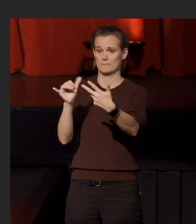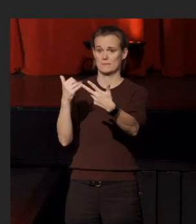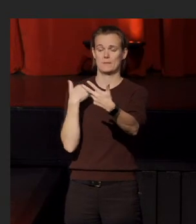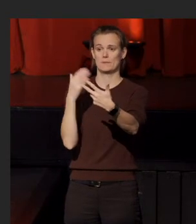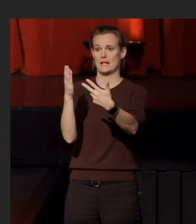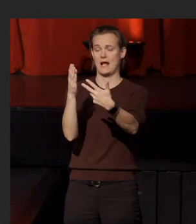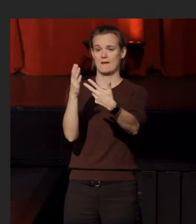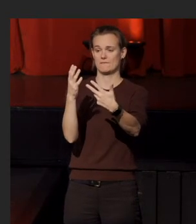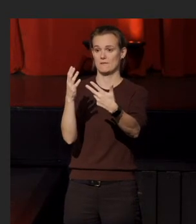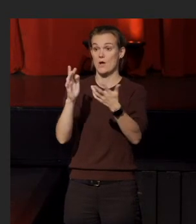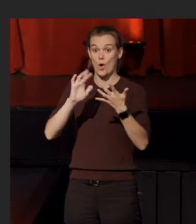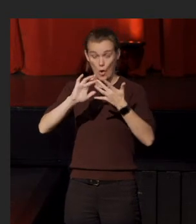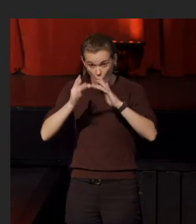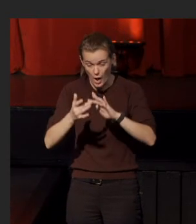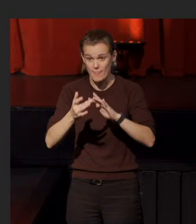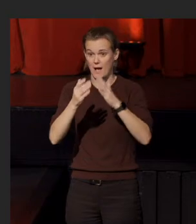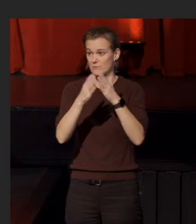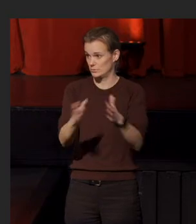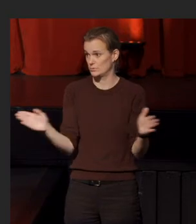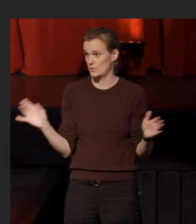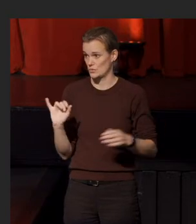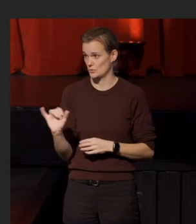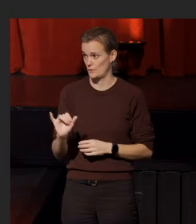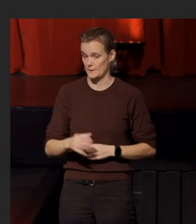whatever online communities you go connect with.